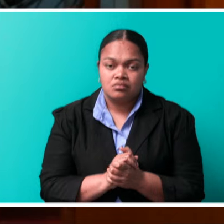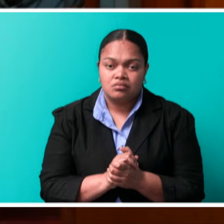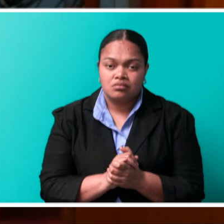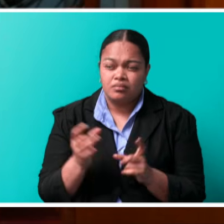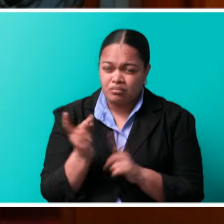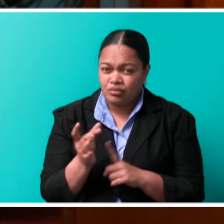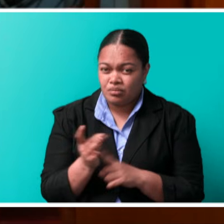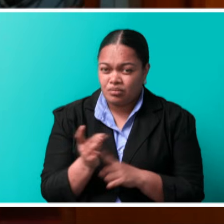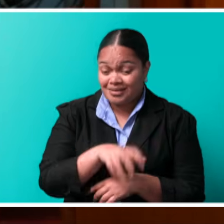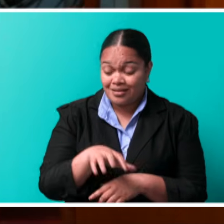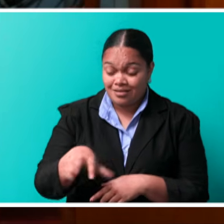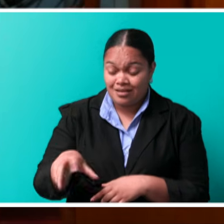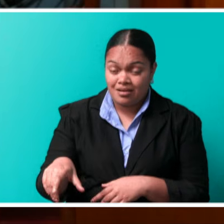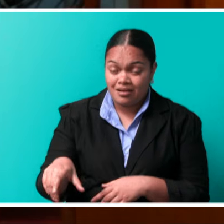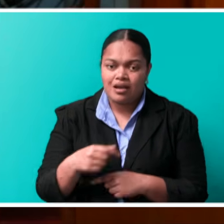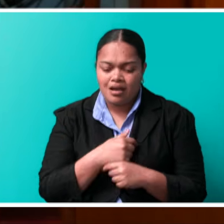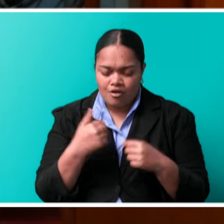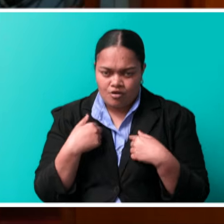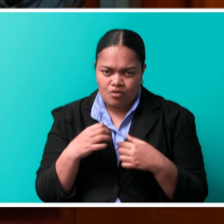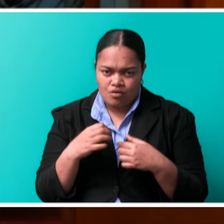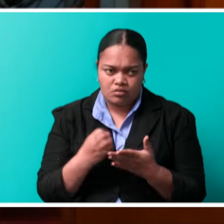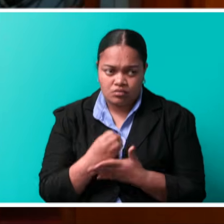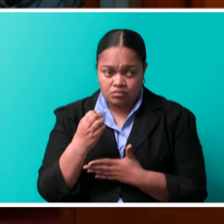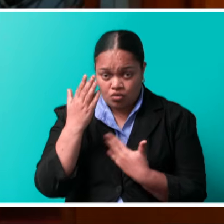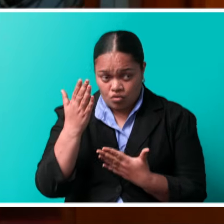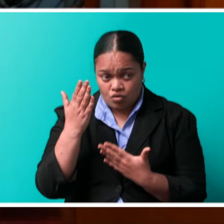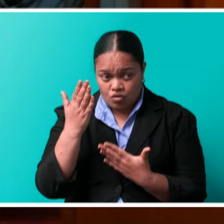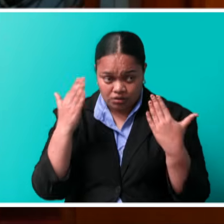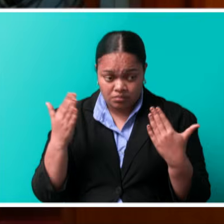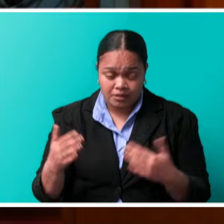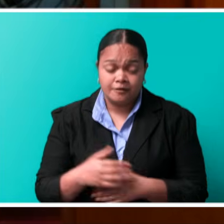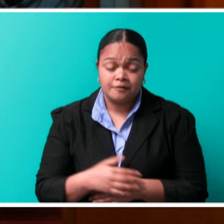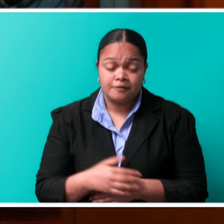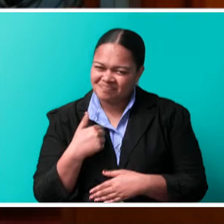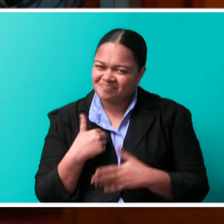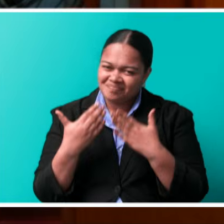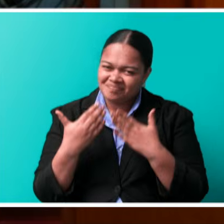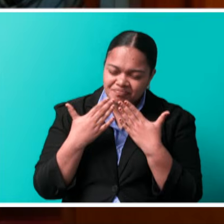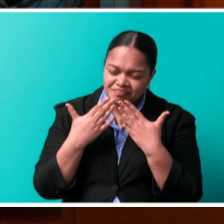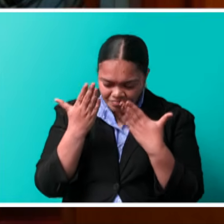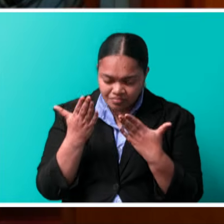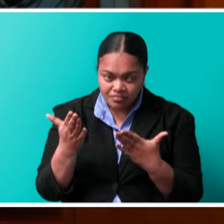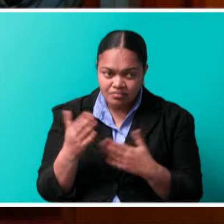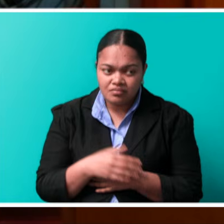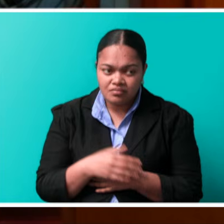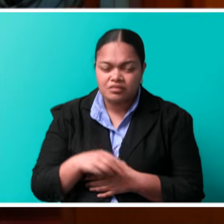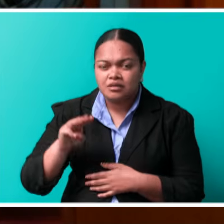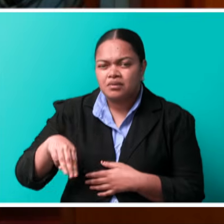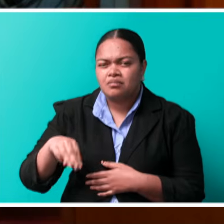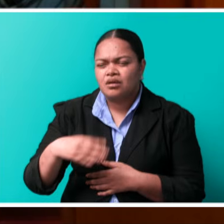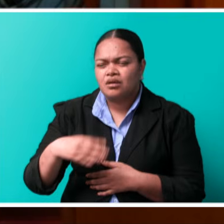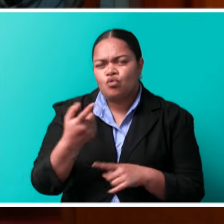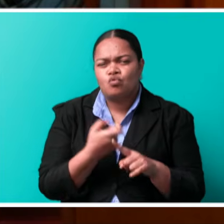sectors across our economy. Honorable Speaker, sir, may I address the Honorable Member, Honorable Corrello Sau,